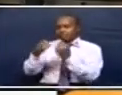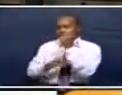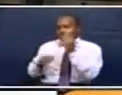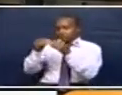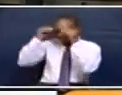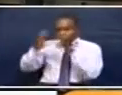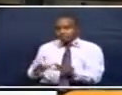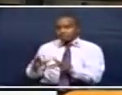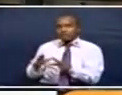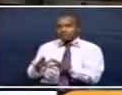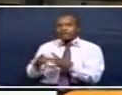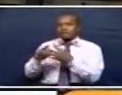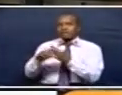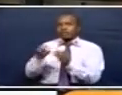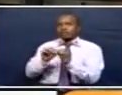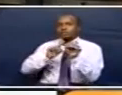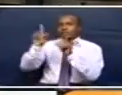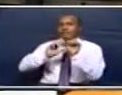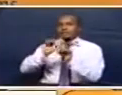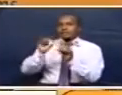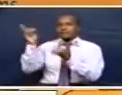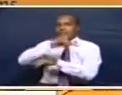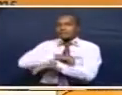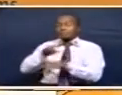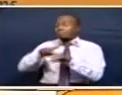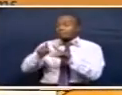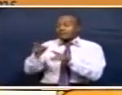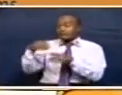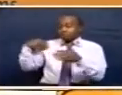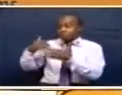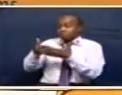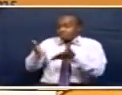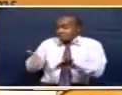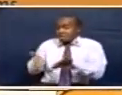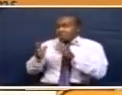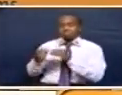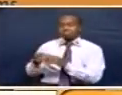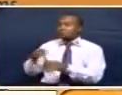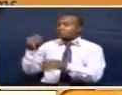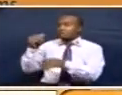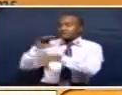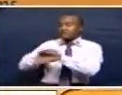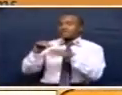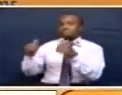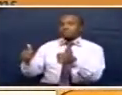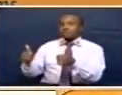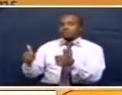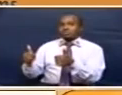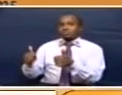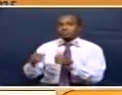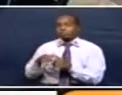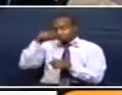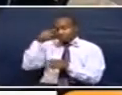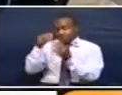county studying at Daystar University. To date, that money has never been received. Ask him what happened since these students could not do their